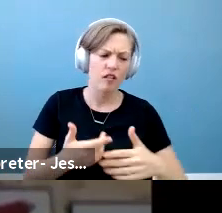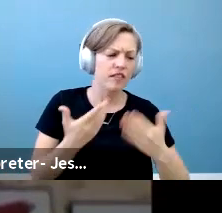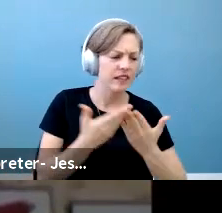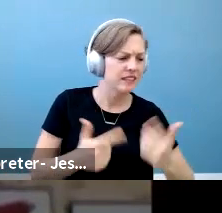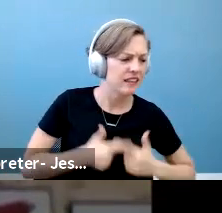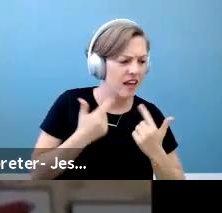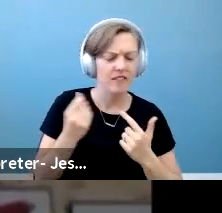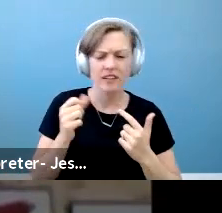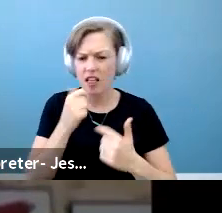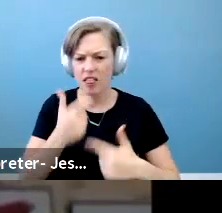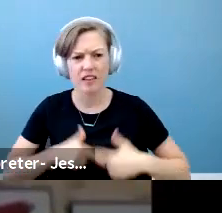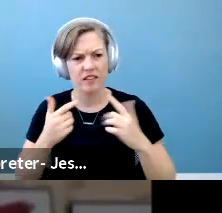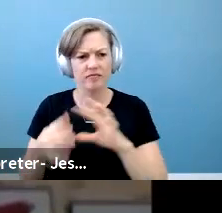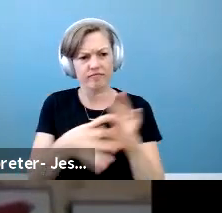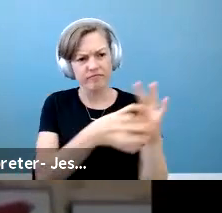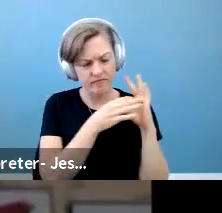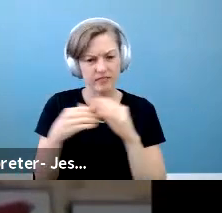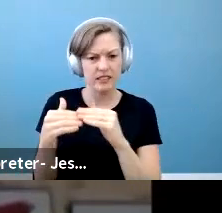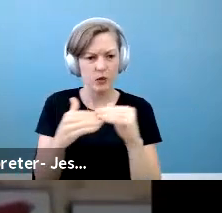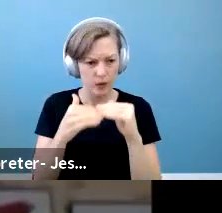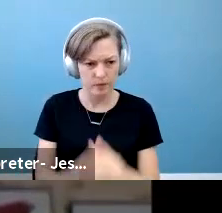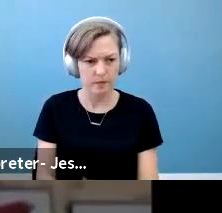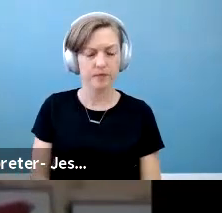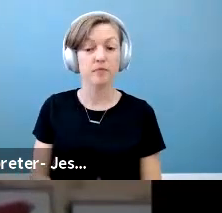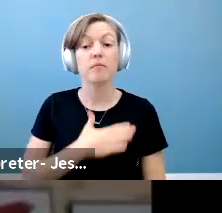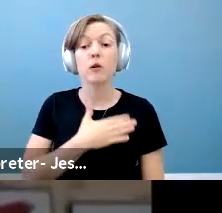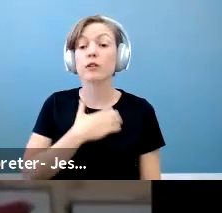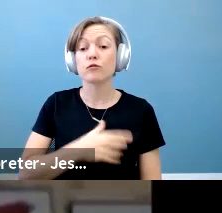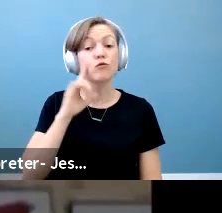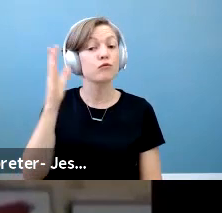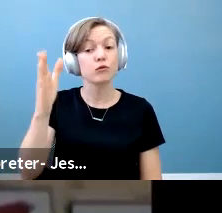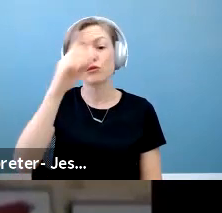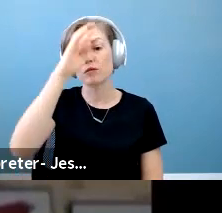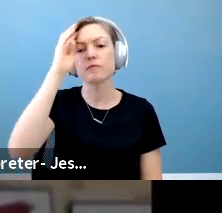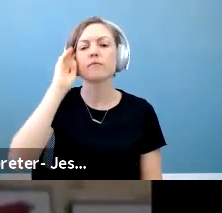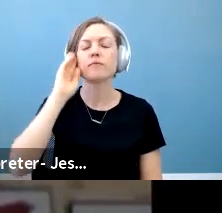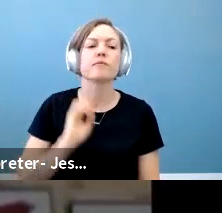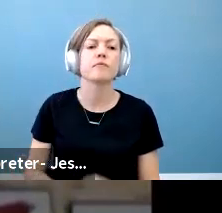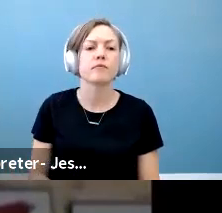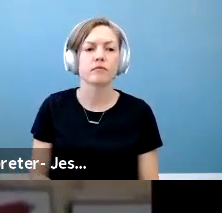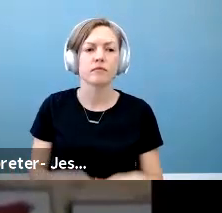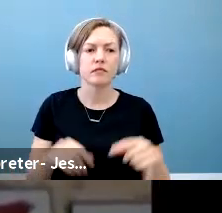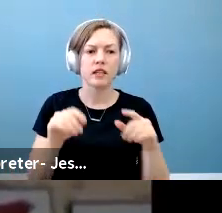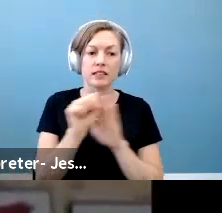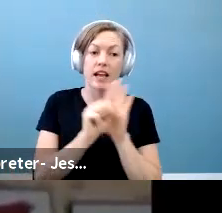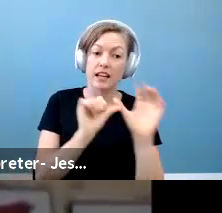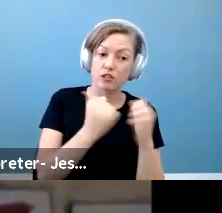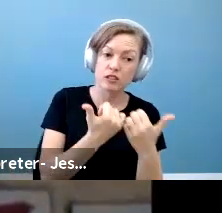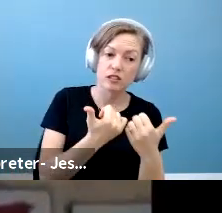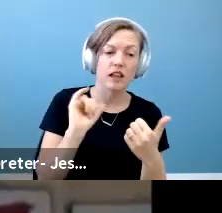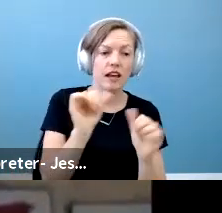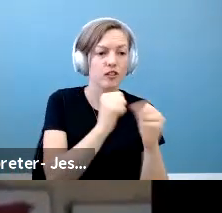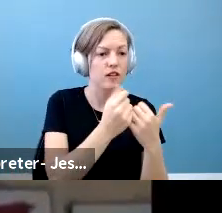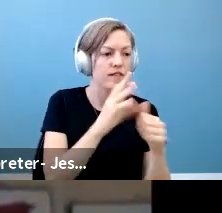things are equal. My wish for the future would be that our state agencies like Agency of